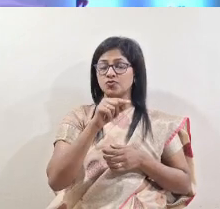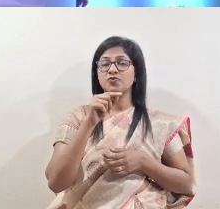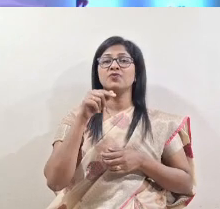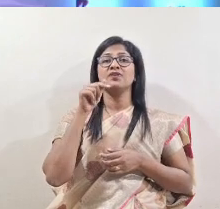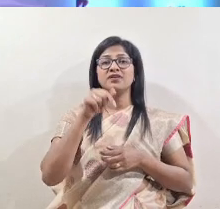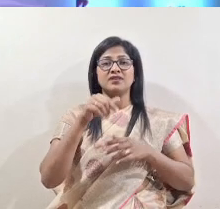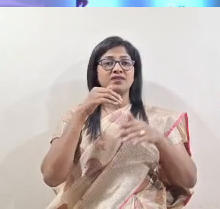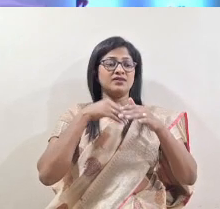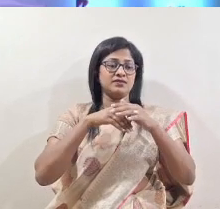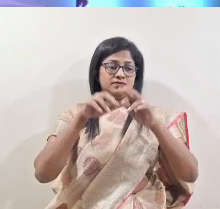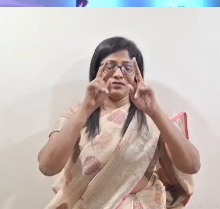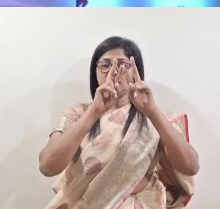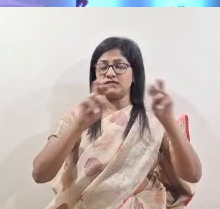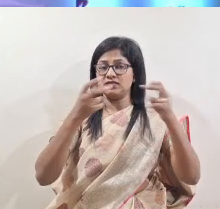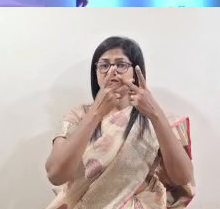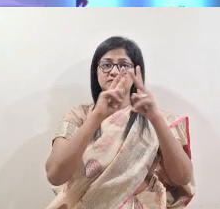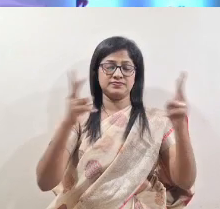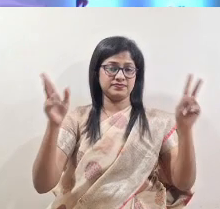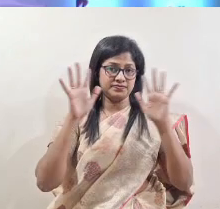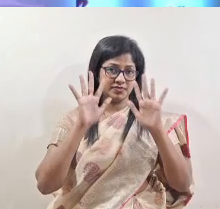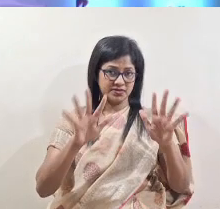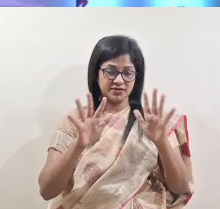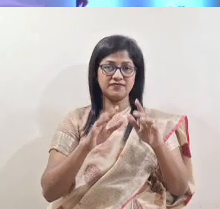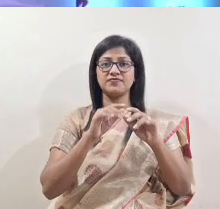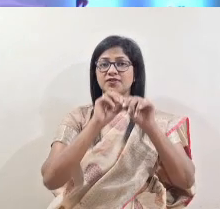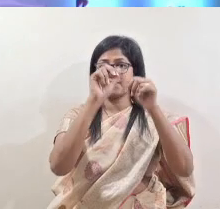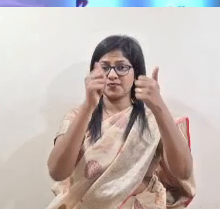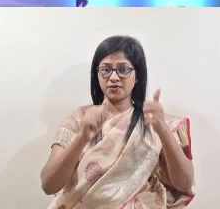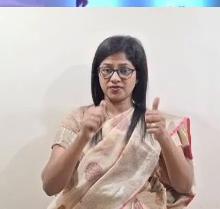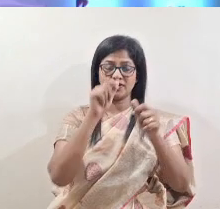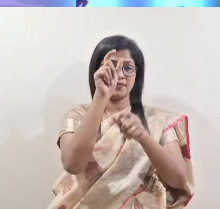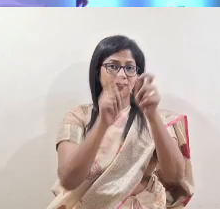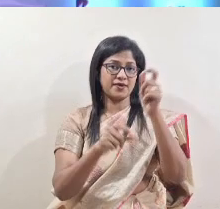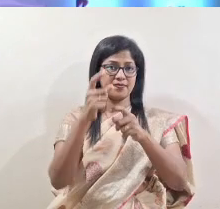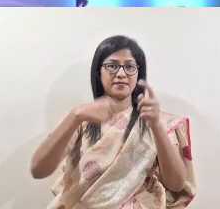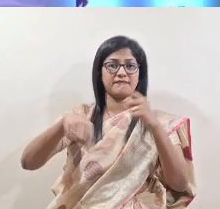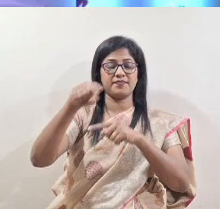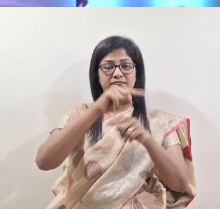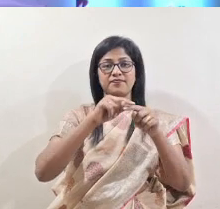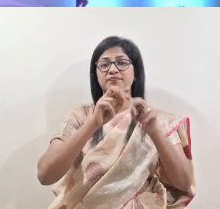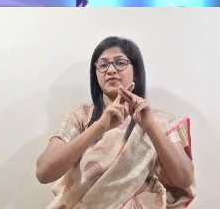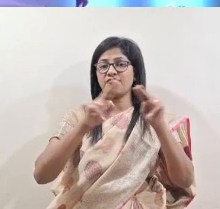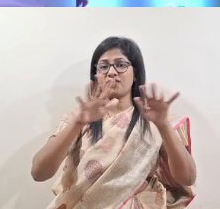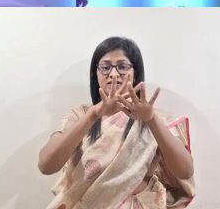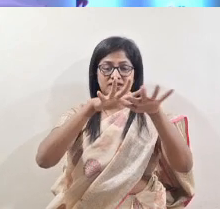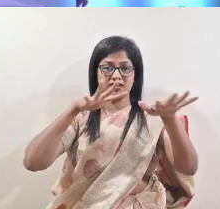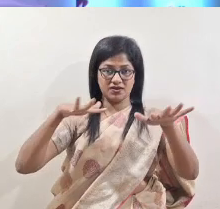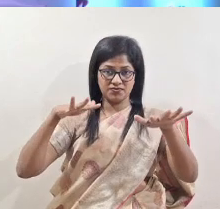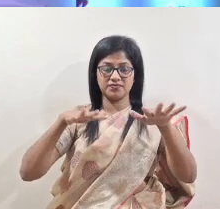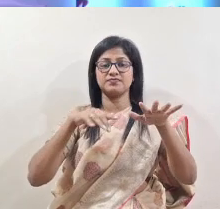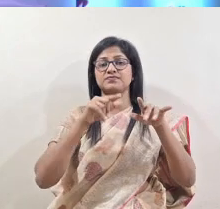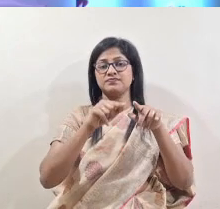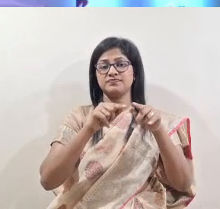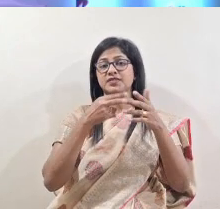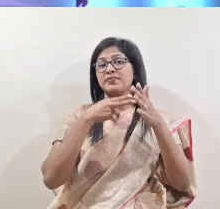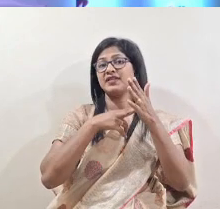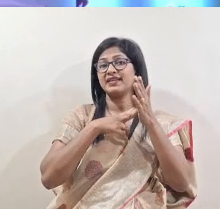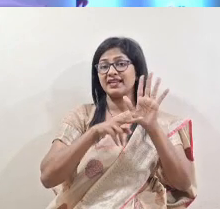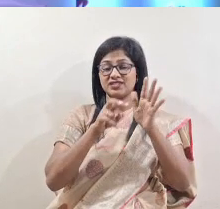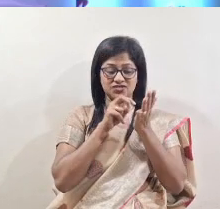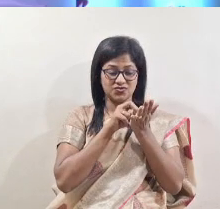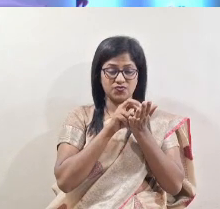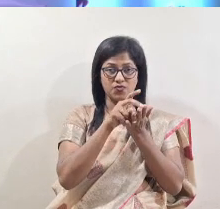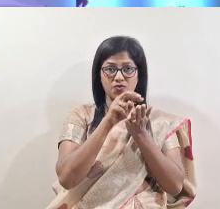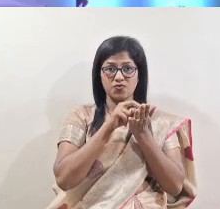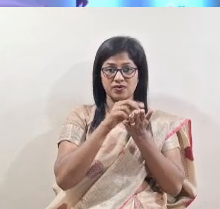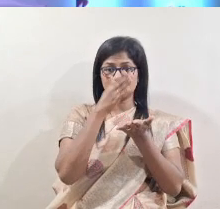Though there are several studies which model the behavior of people or pedestrians in a crowd, the